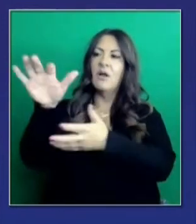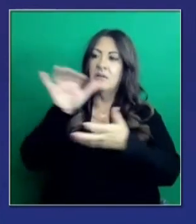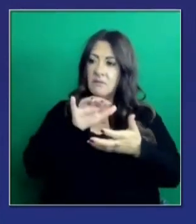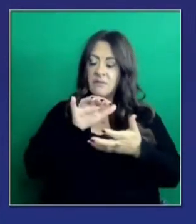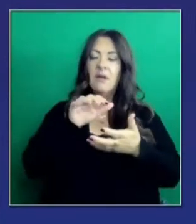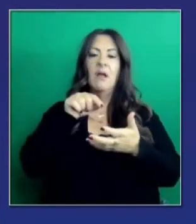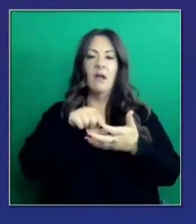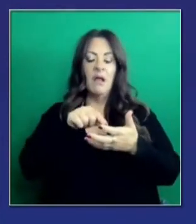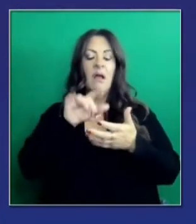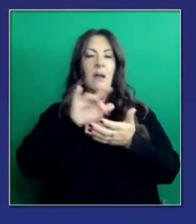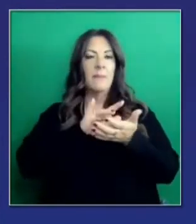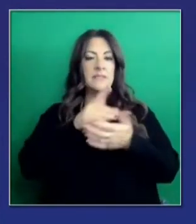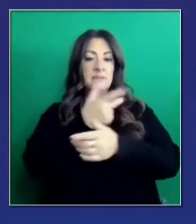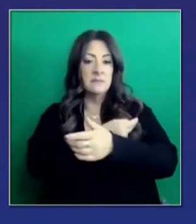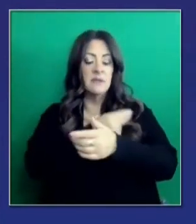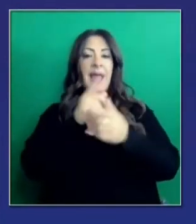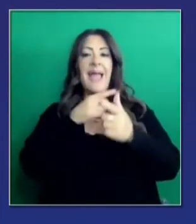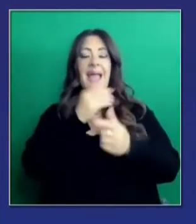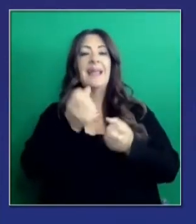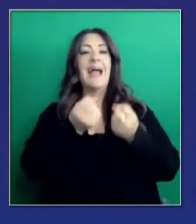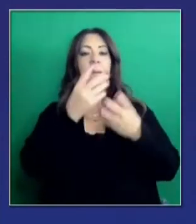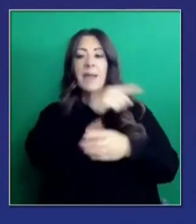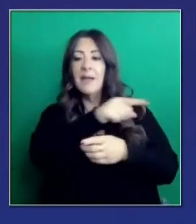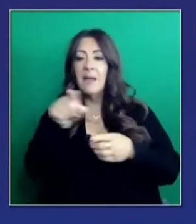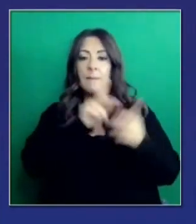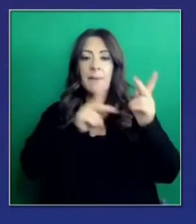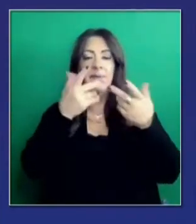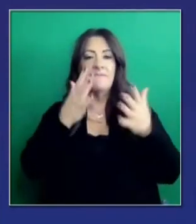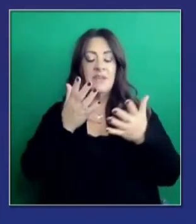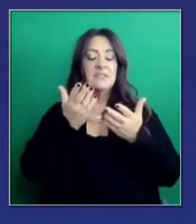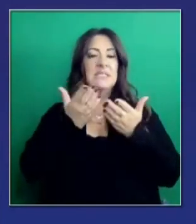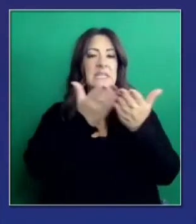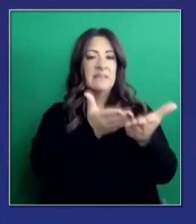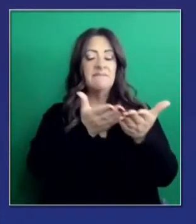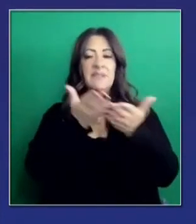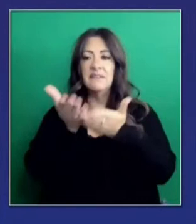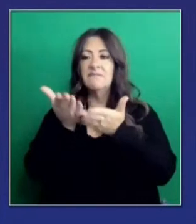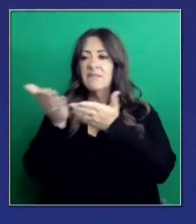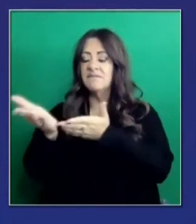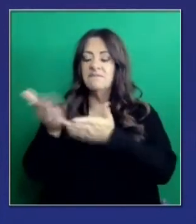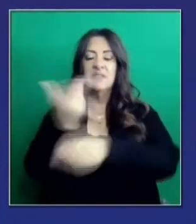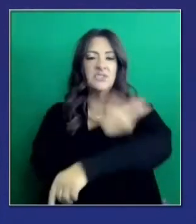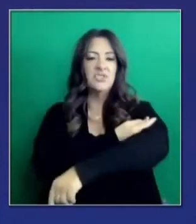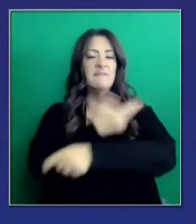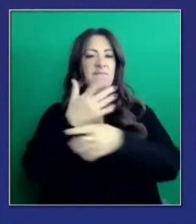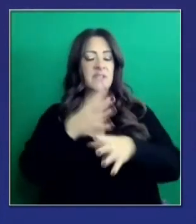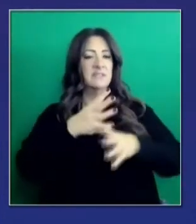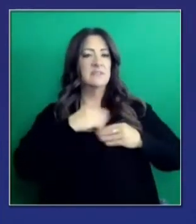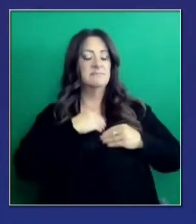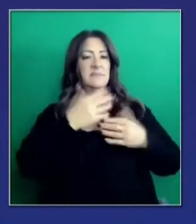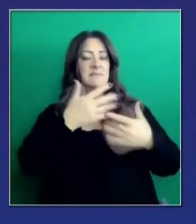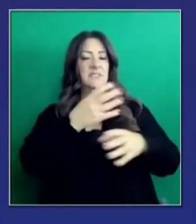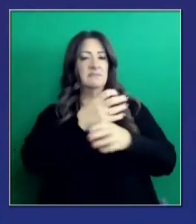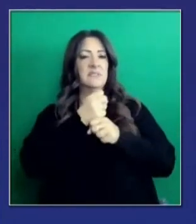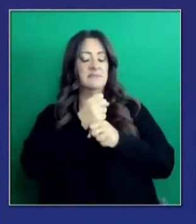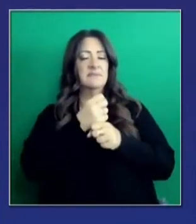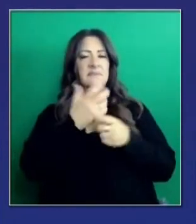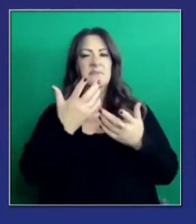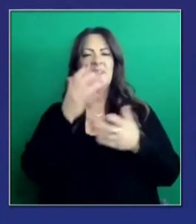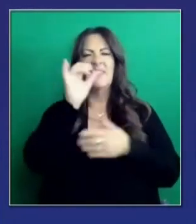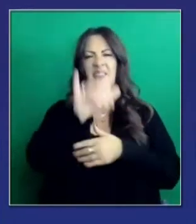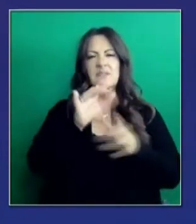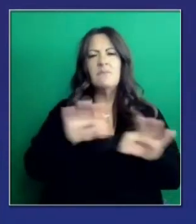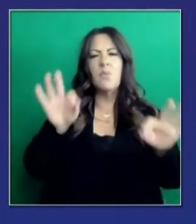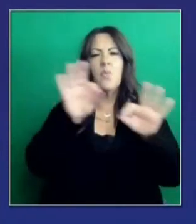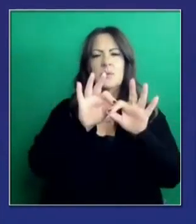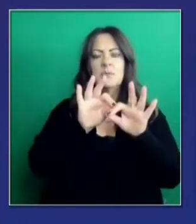about why that's the case, and we are certainly happy to do that, but more importantly, what we're going to do about it is really our focus